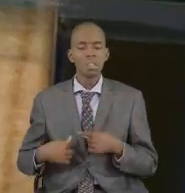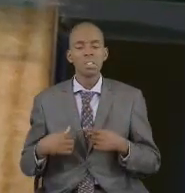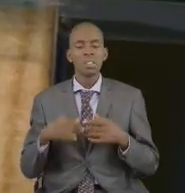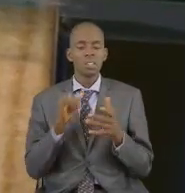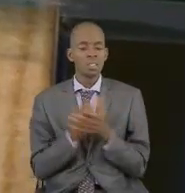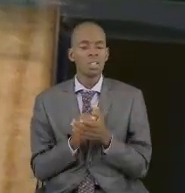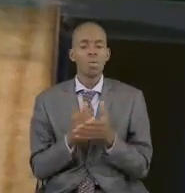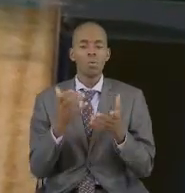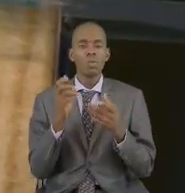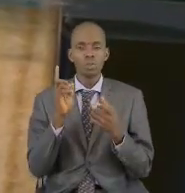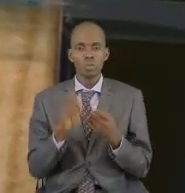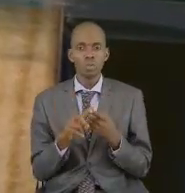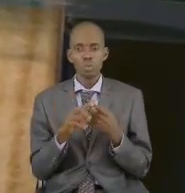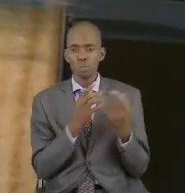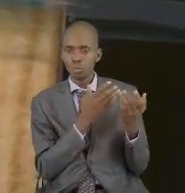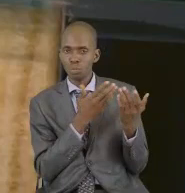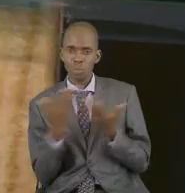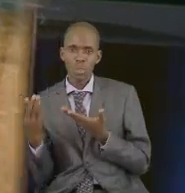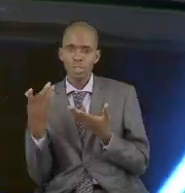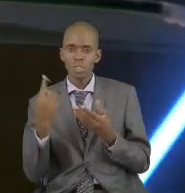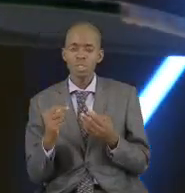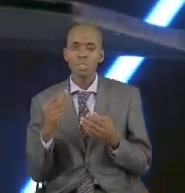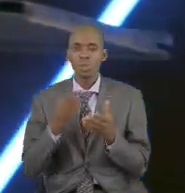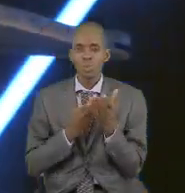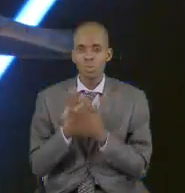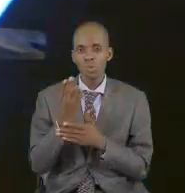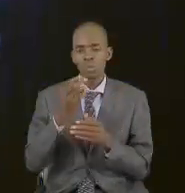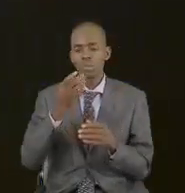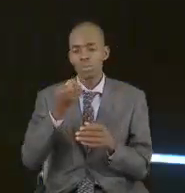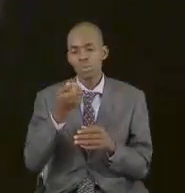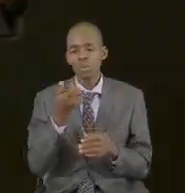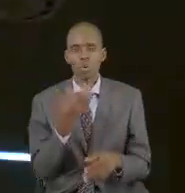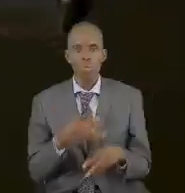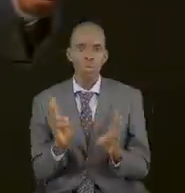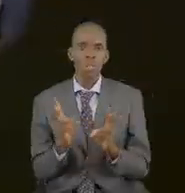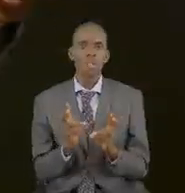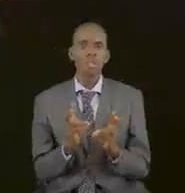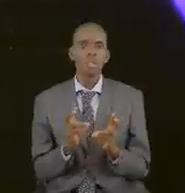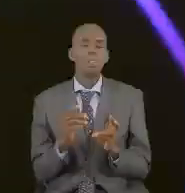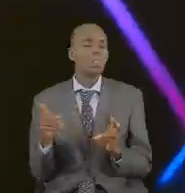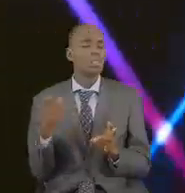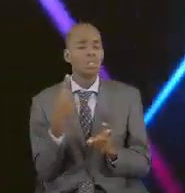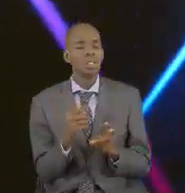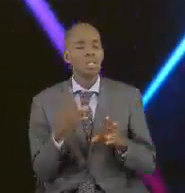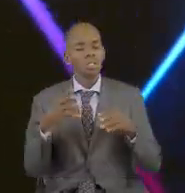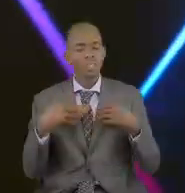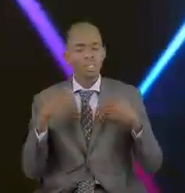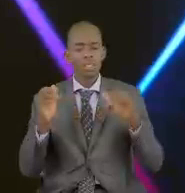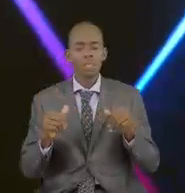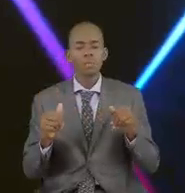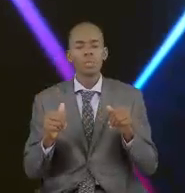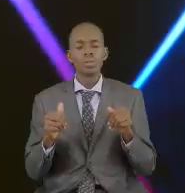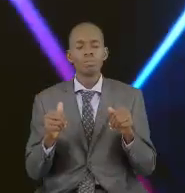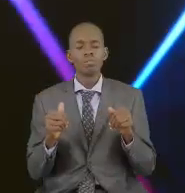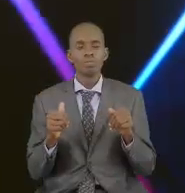bend the truth a little, be acceptable to the Pharisees, Sadducees, and